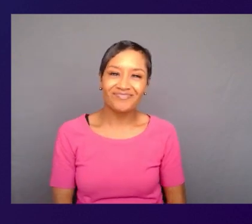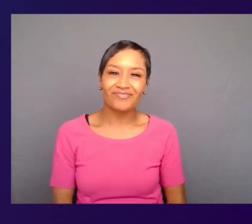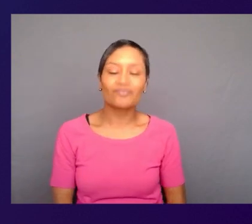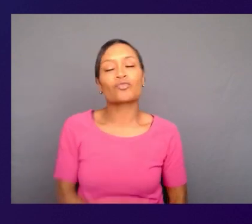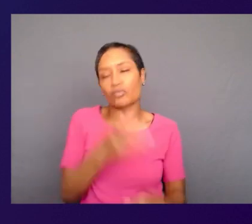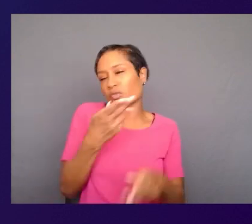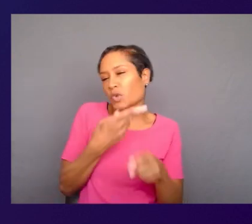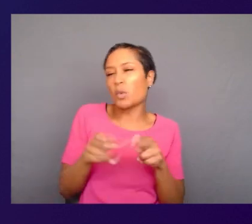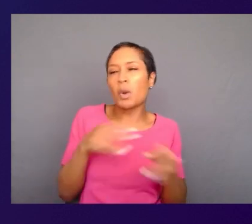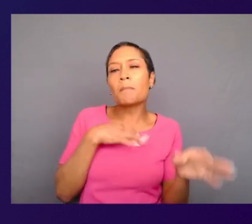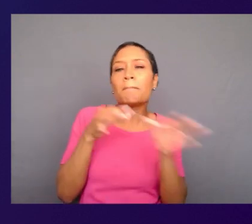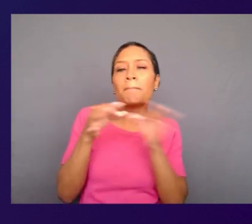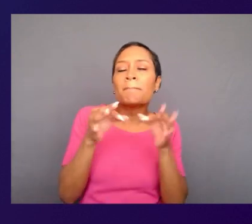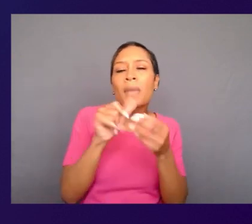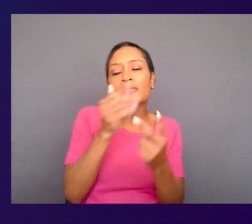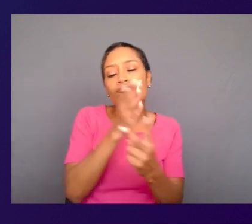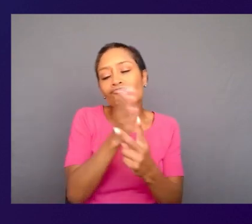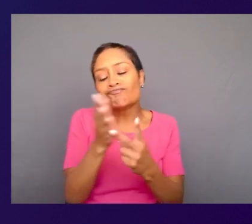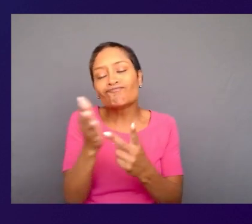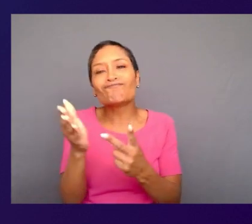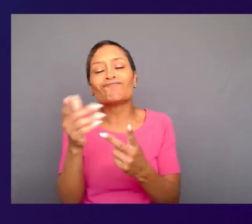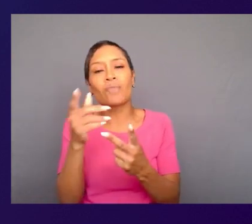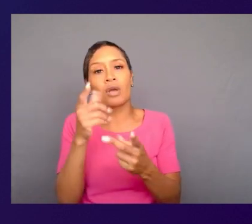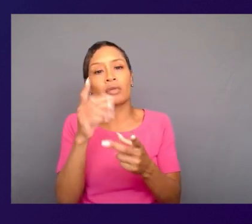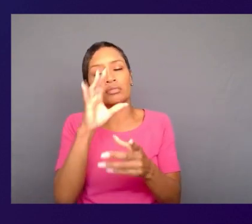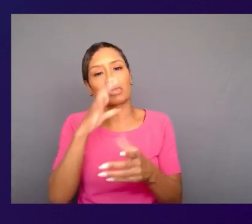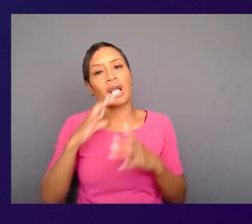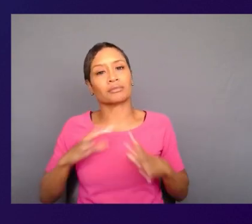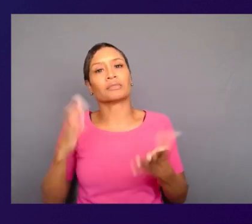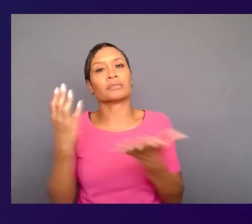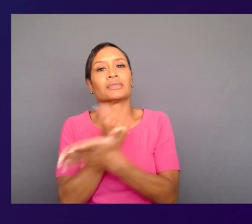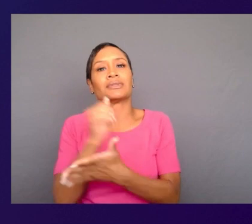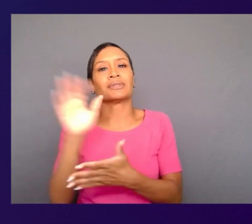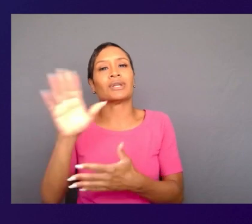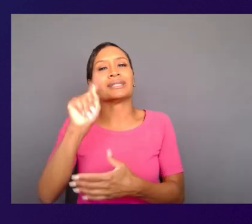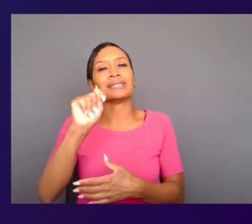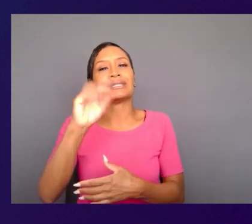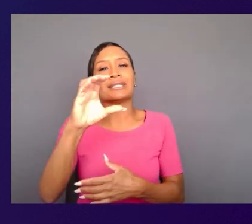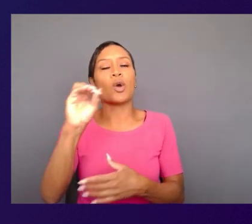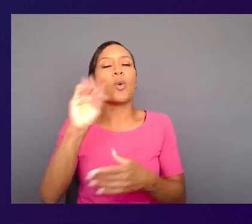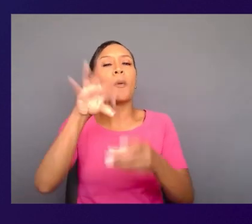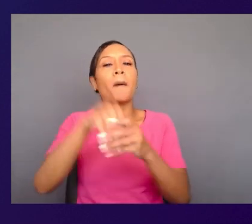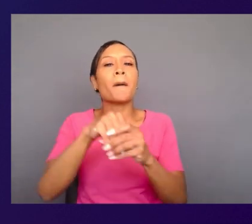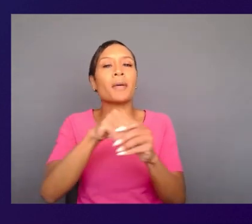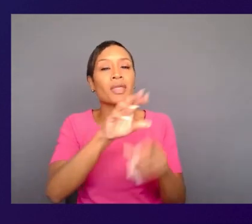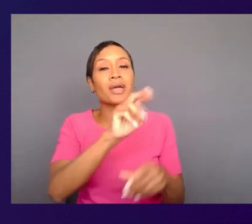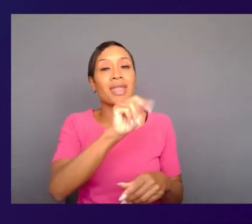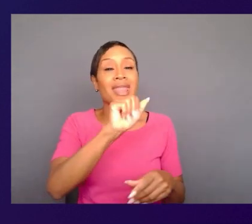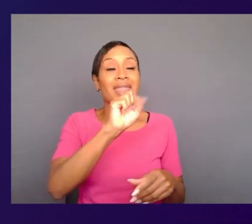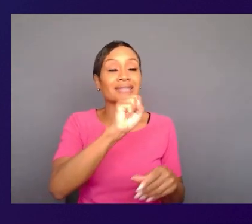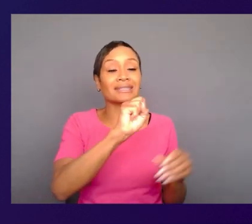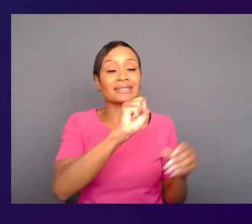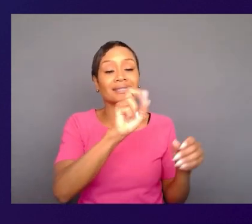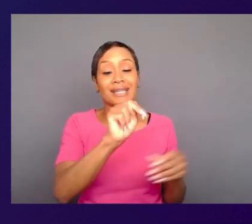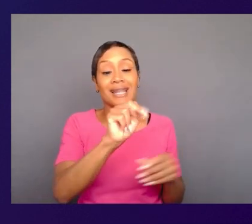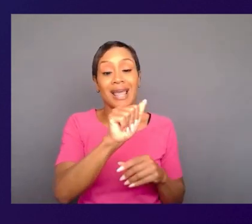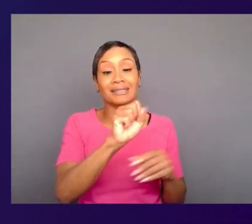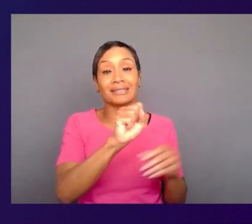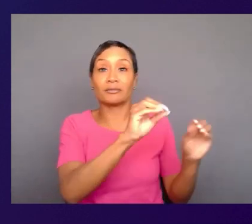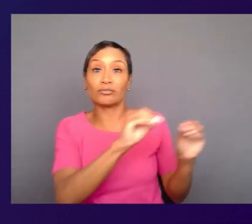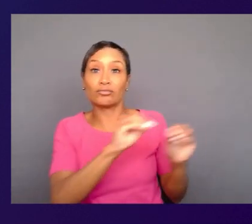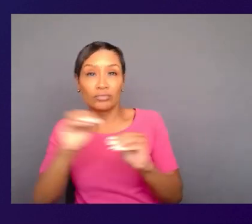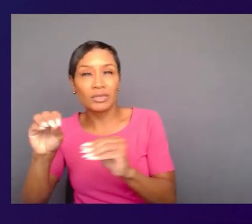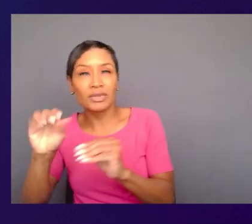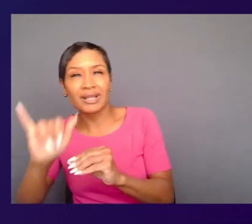through a couple other ways in which customers are optimizing their TCO as part of migrating their NAS over to Amazon FSx. We talked